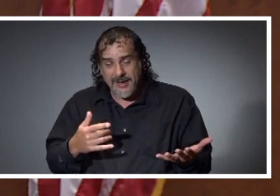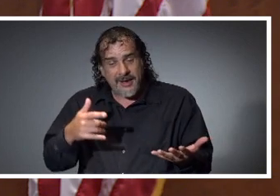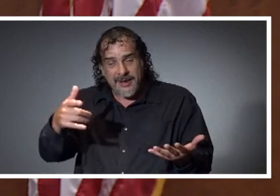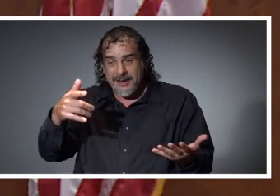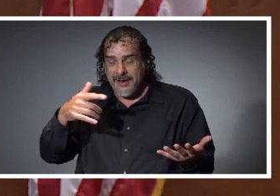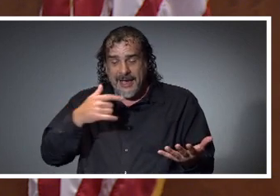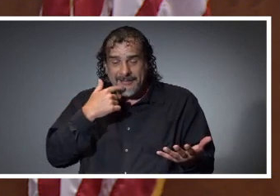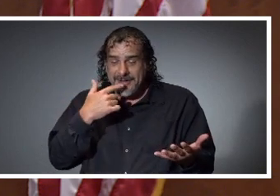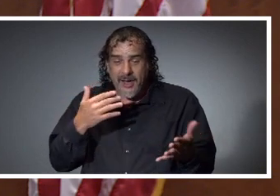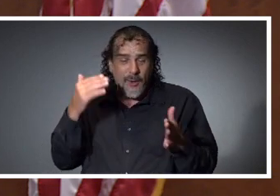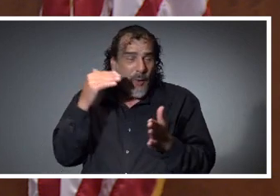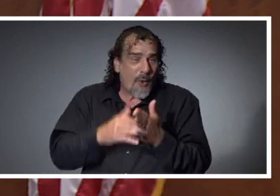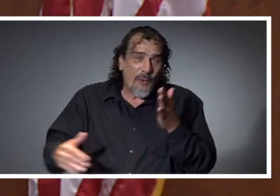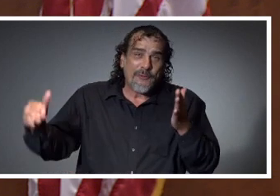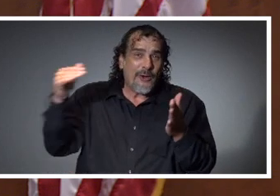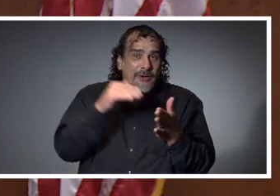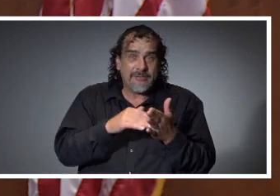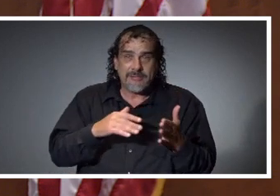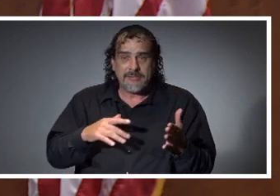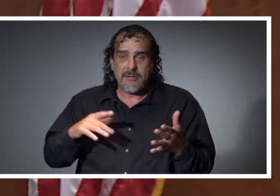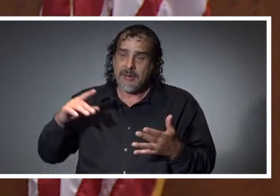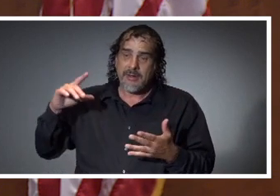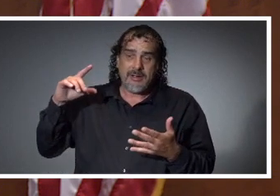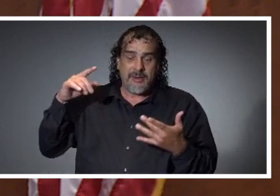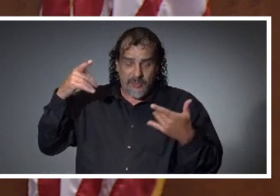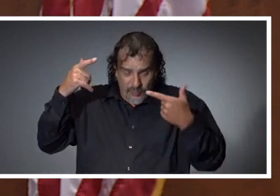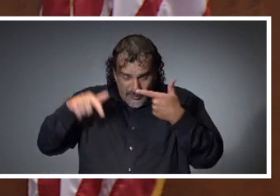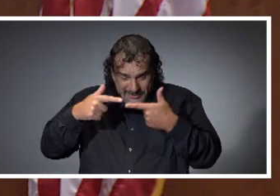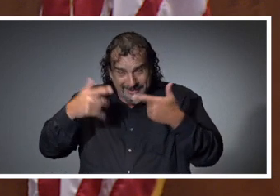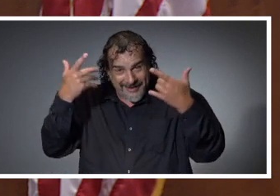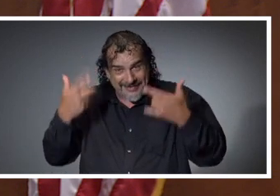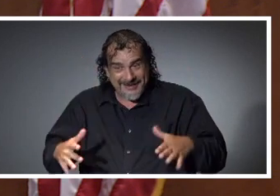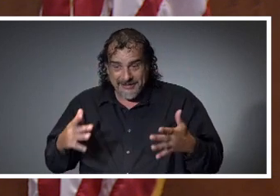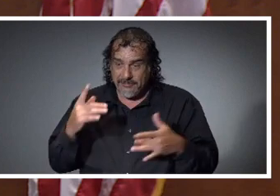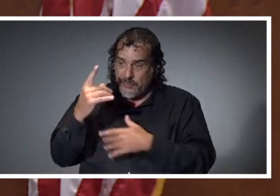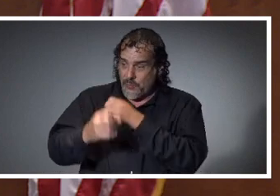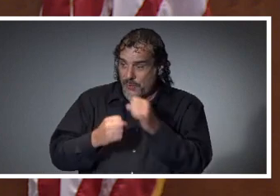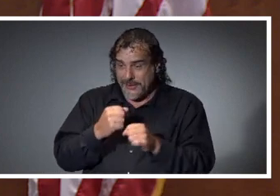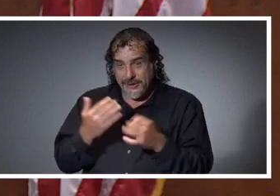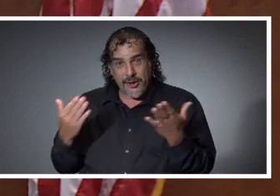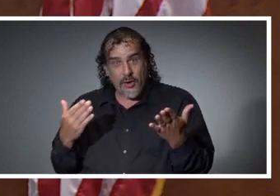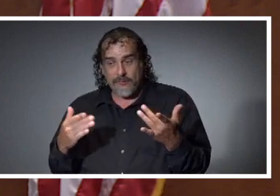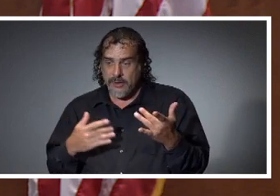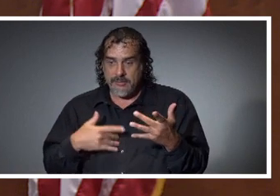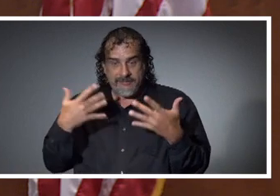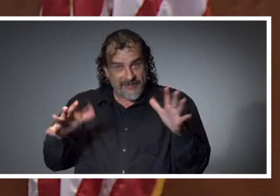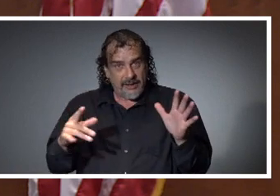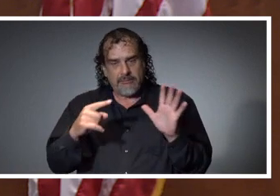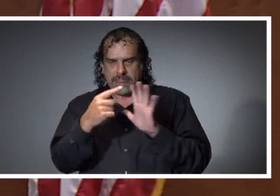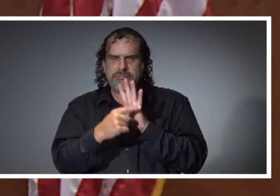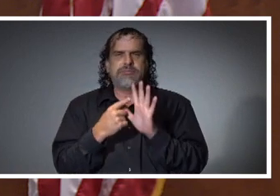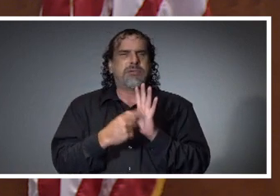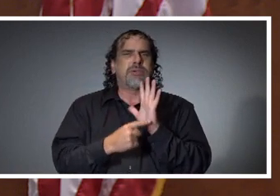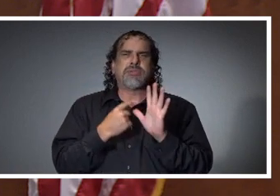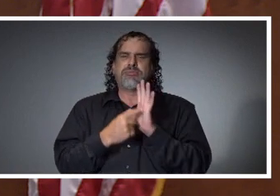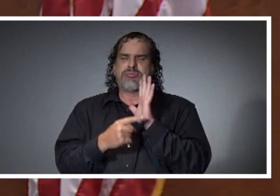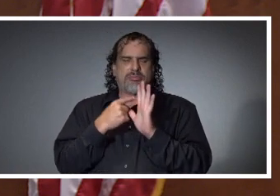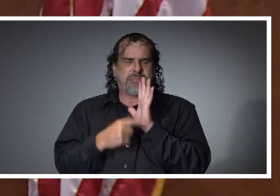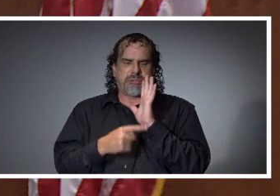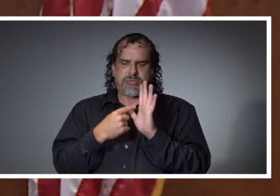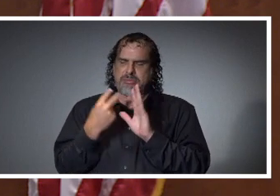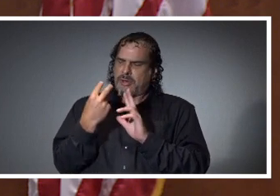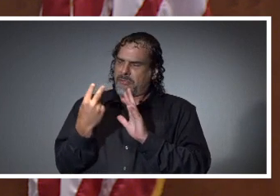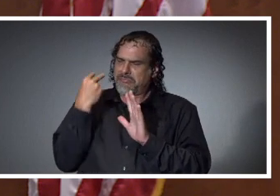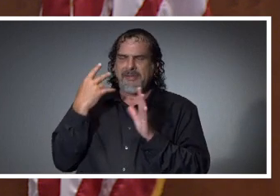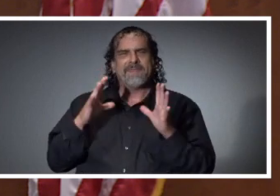that there's going to be plenty of time for Monday morning quarterbacking about a year from now. But right now, let's continue to do what we